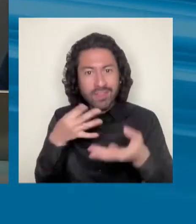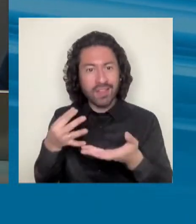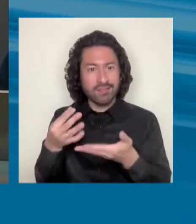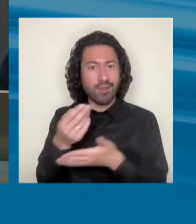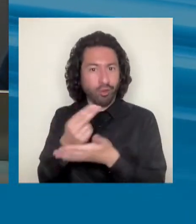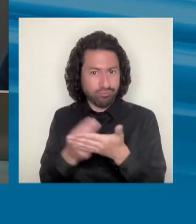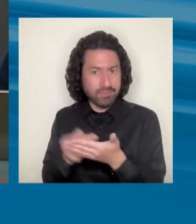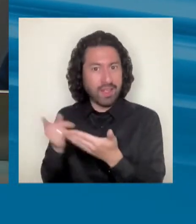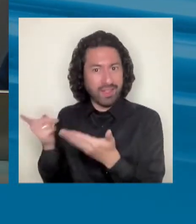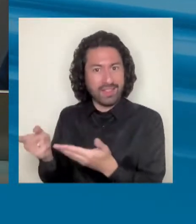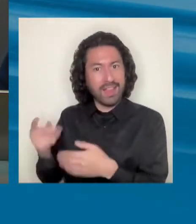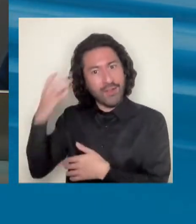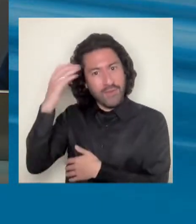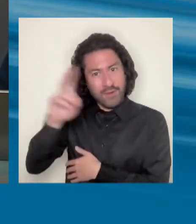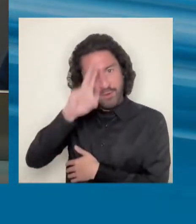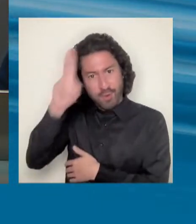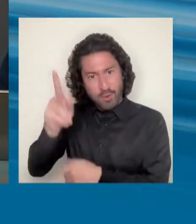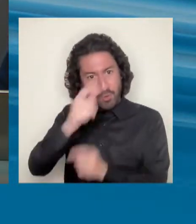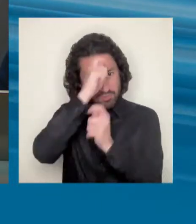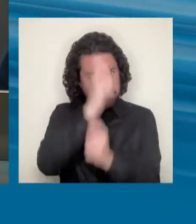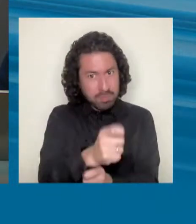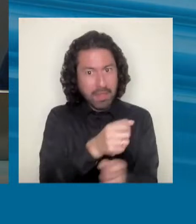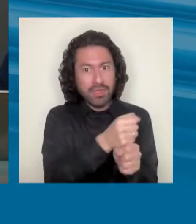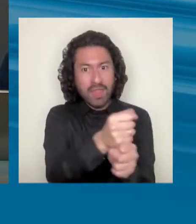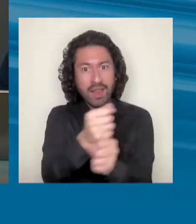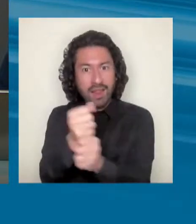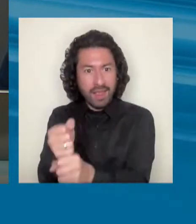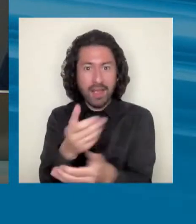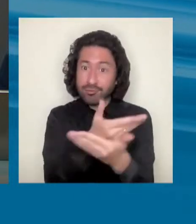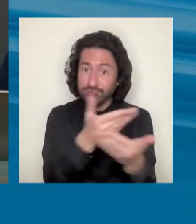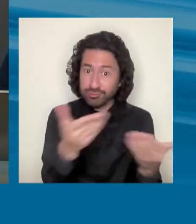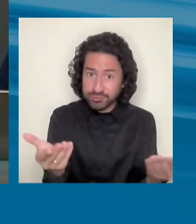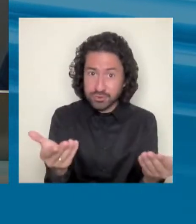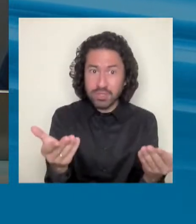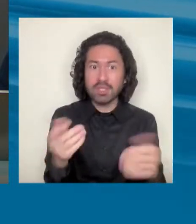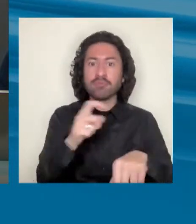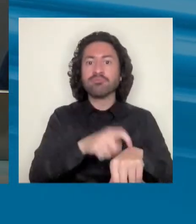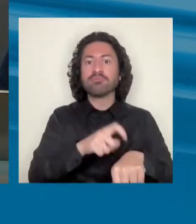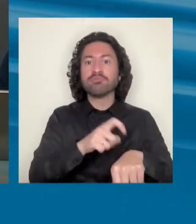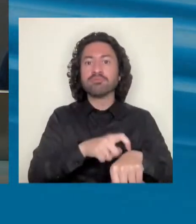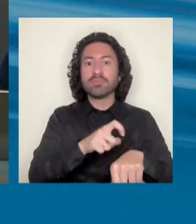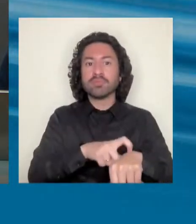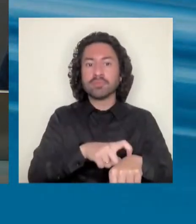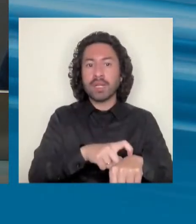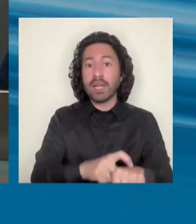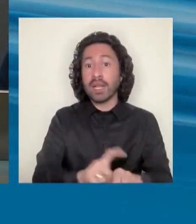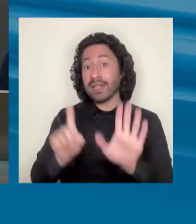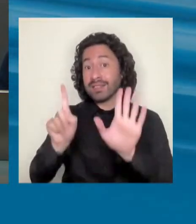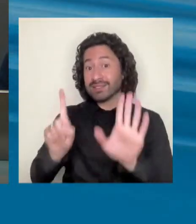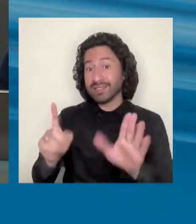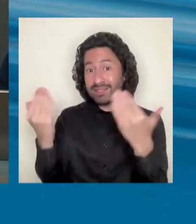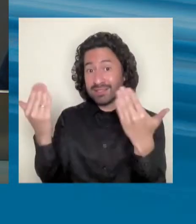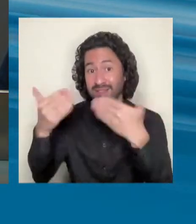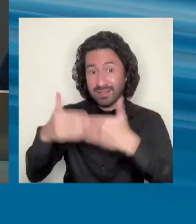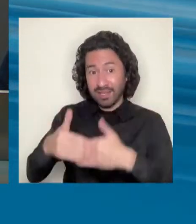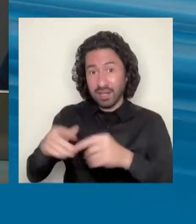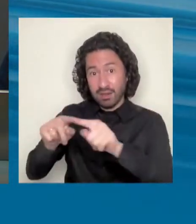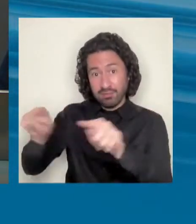cocktail offered by the government of Peru in honor of the delegations. This cocktail will be held